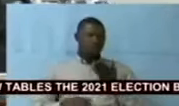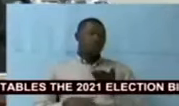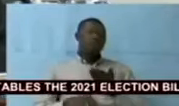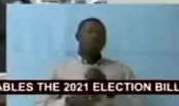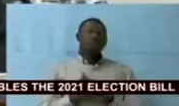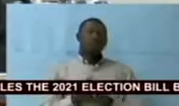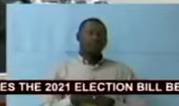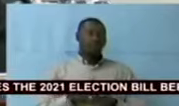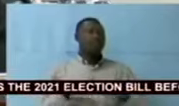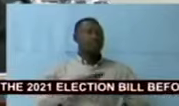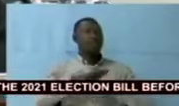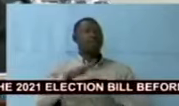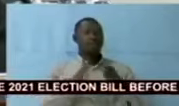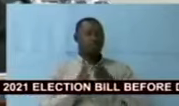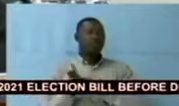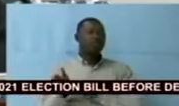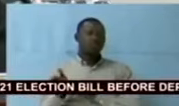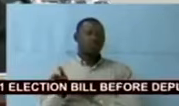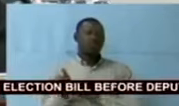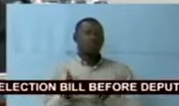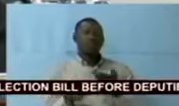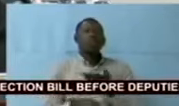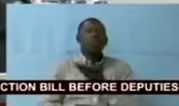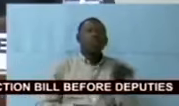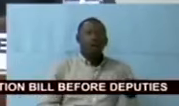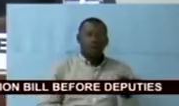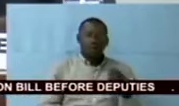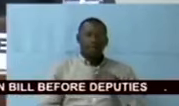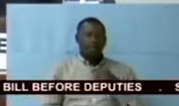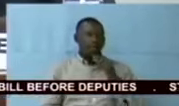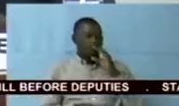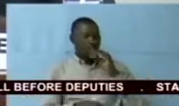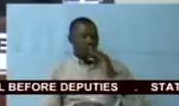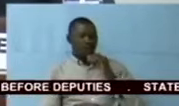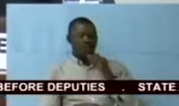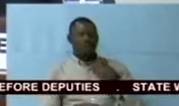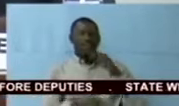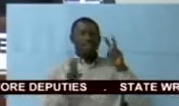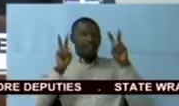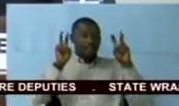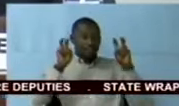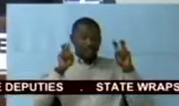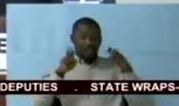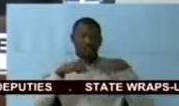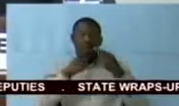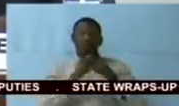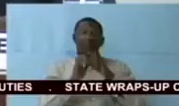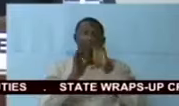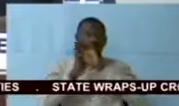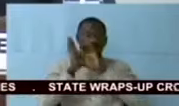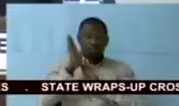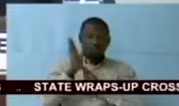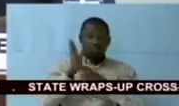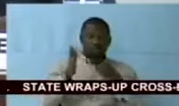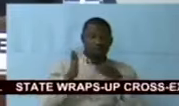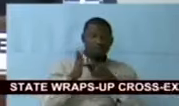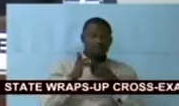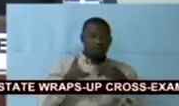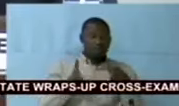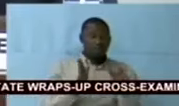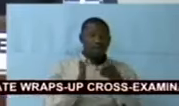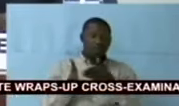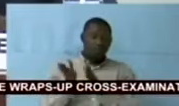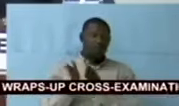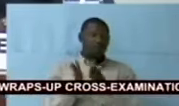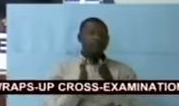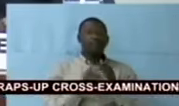de niya jube luala karola. That is why I said the test of constitutionality Wala sabu ko pour